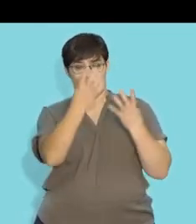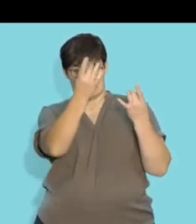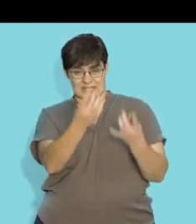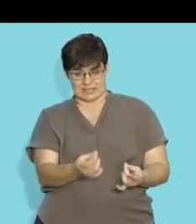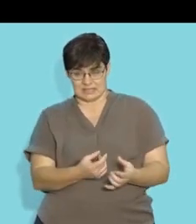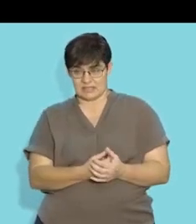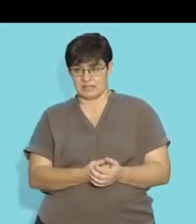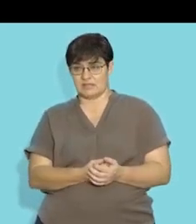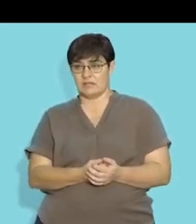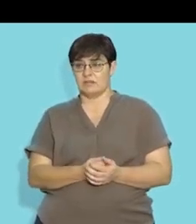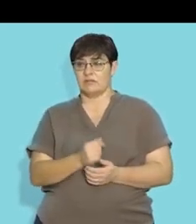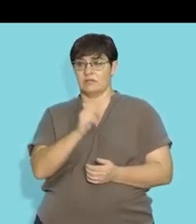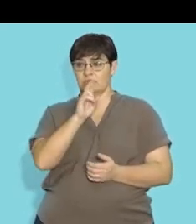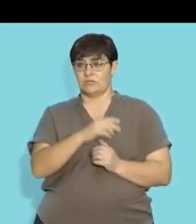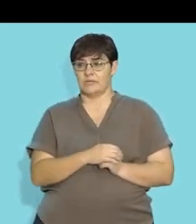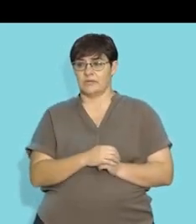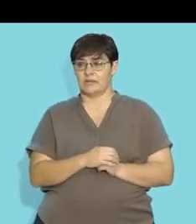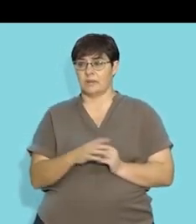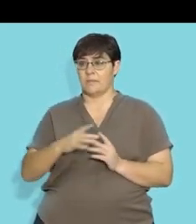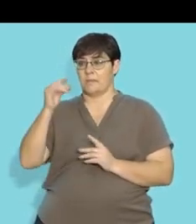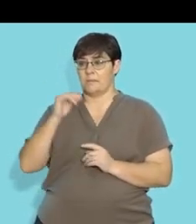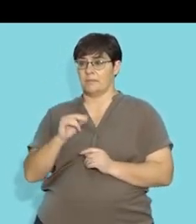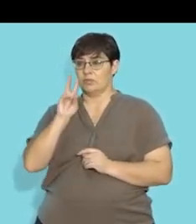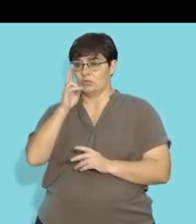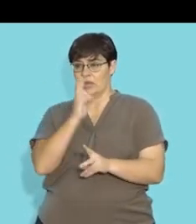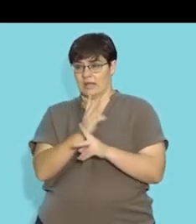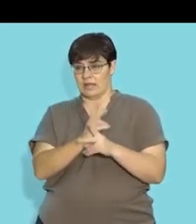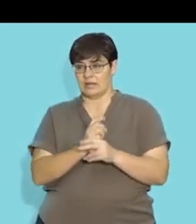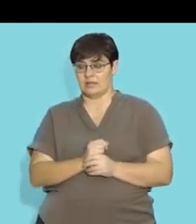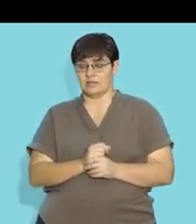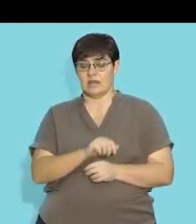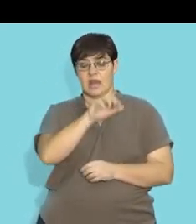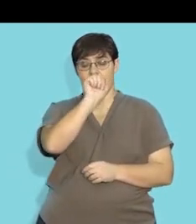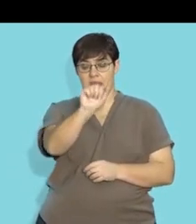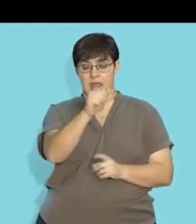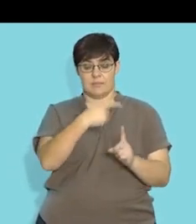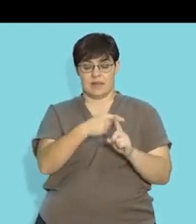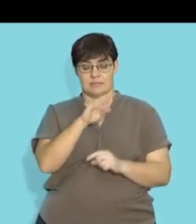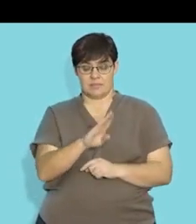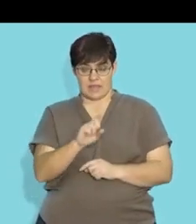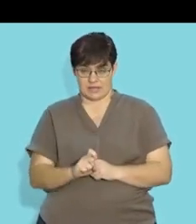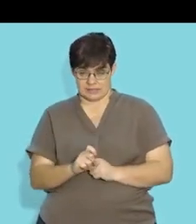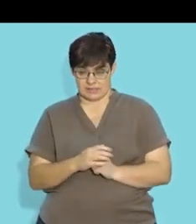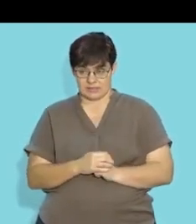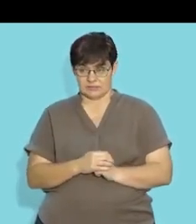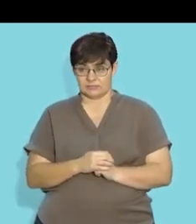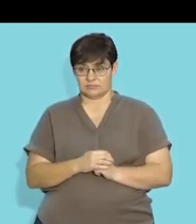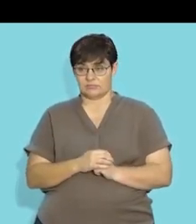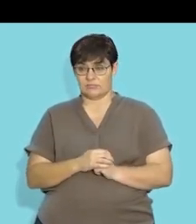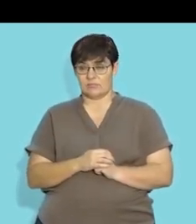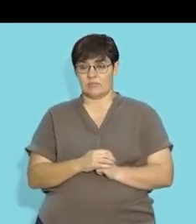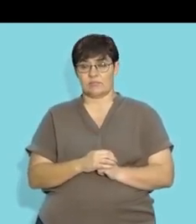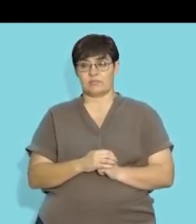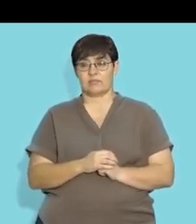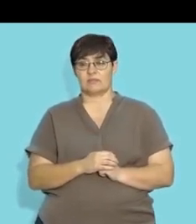stats, which is 2. Then I select 2 again, which is A plus BX, which is the